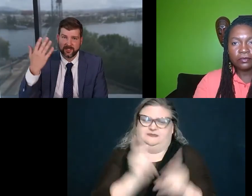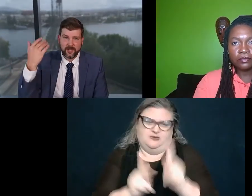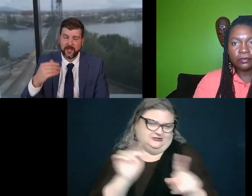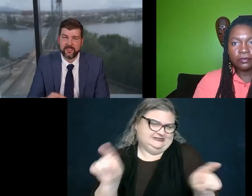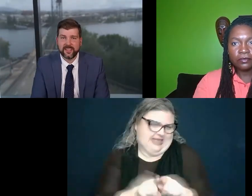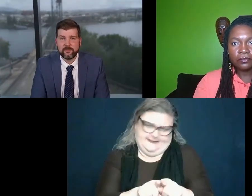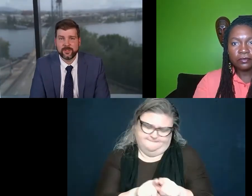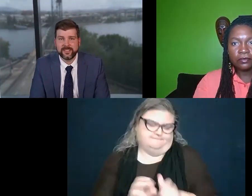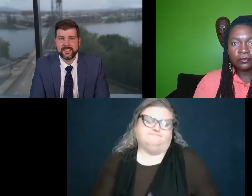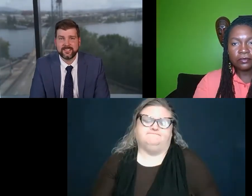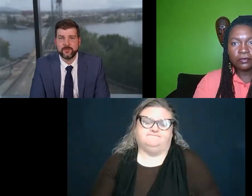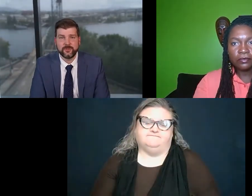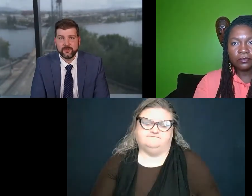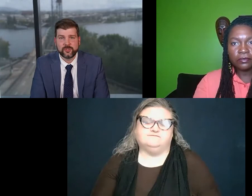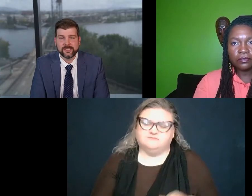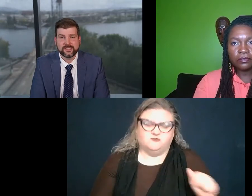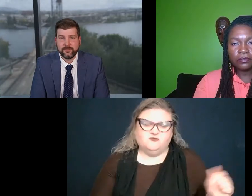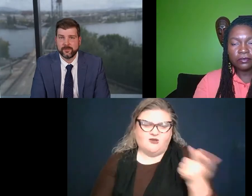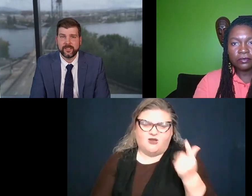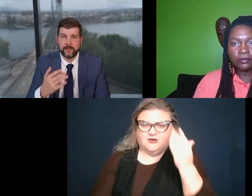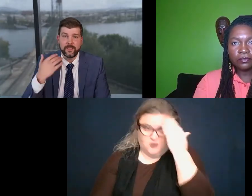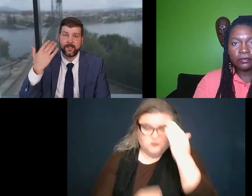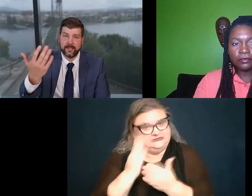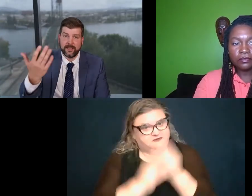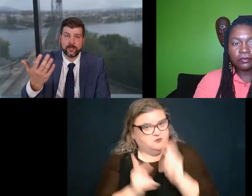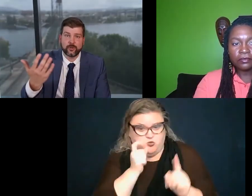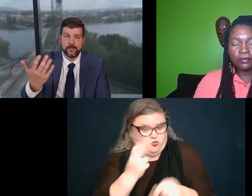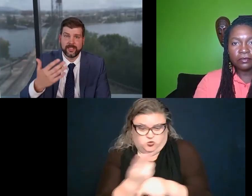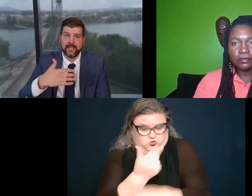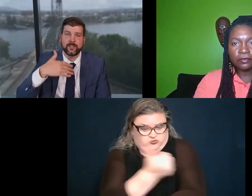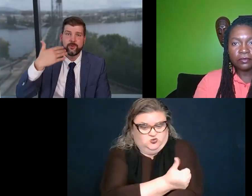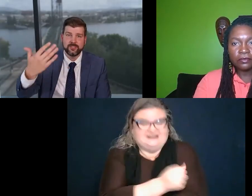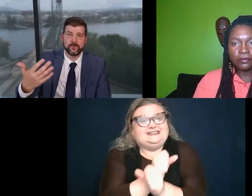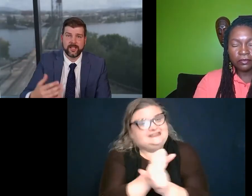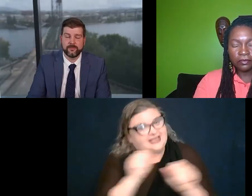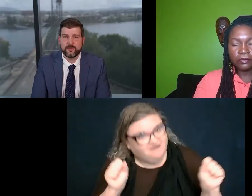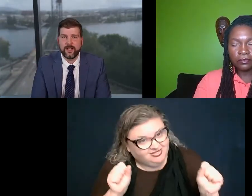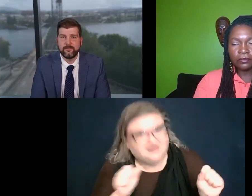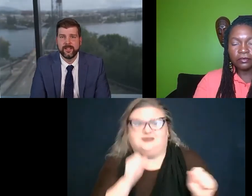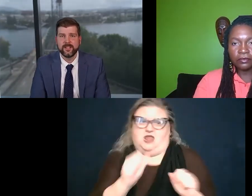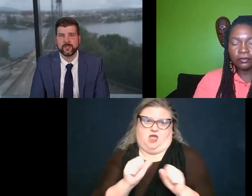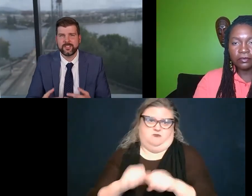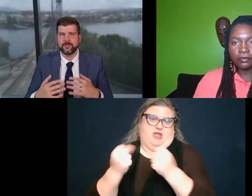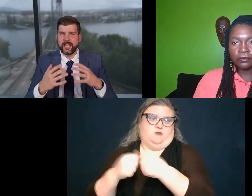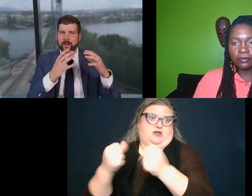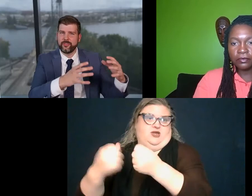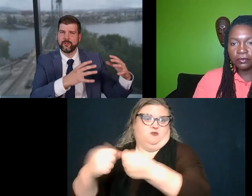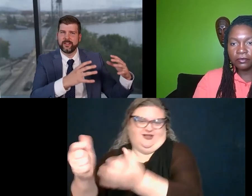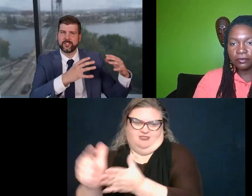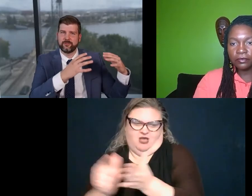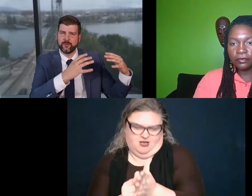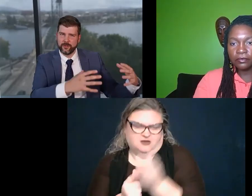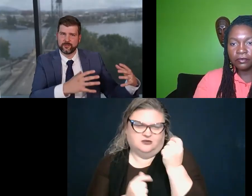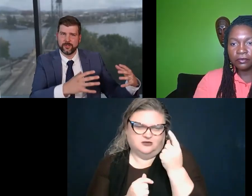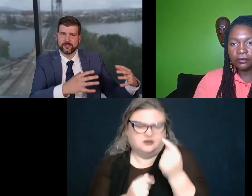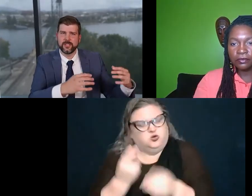as I think everyone can attest to, use drugs safely, I mean, and not criminally, not go on to a life of crime. So let's use a health